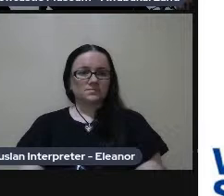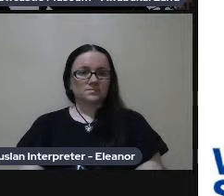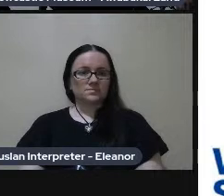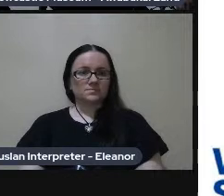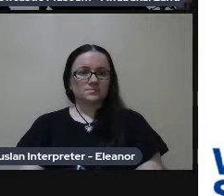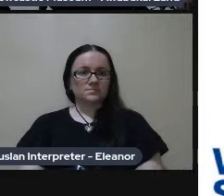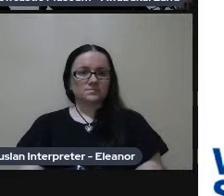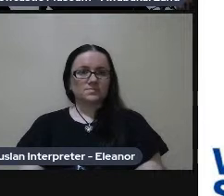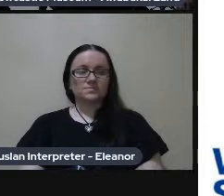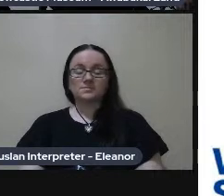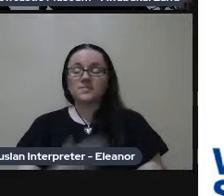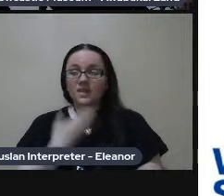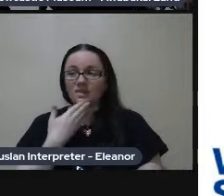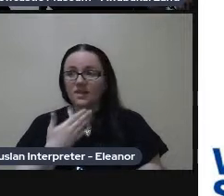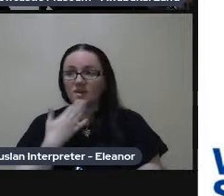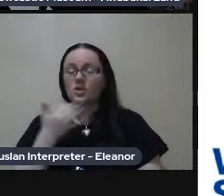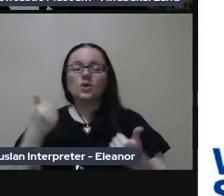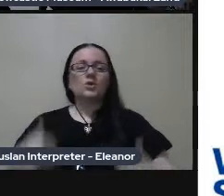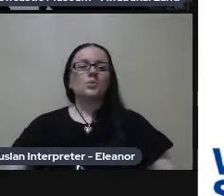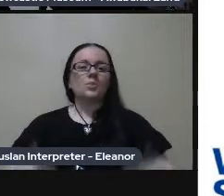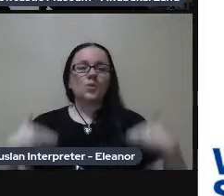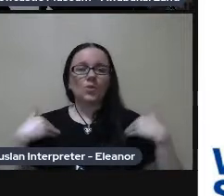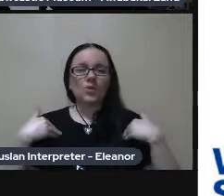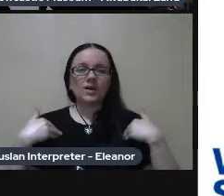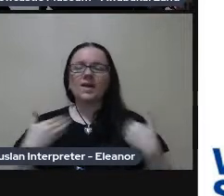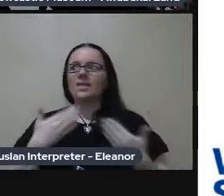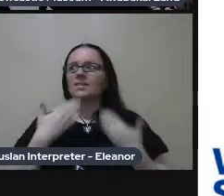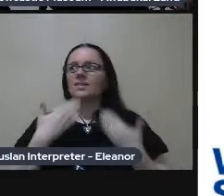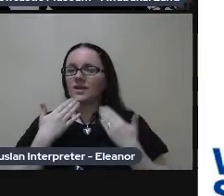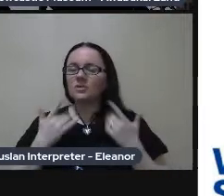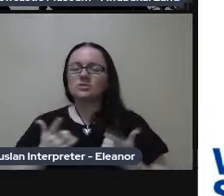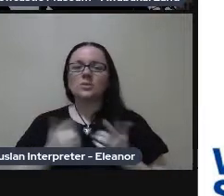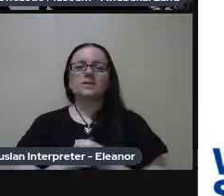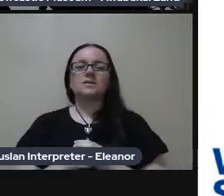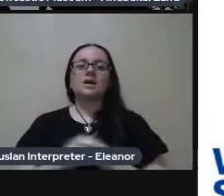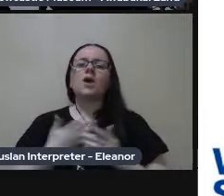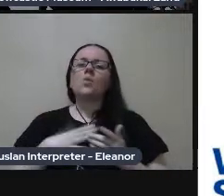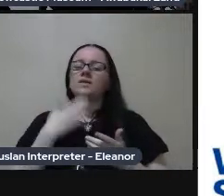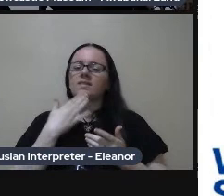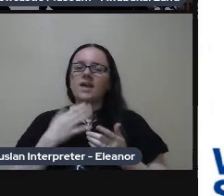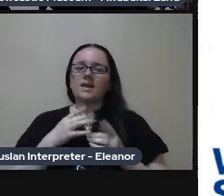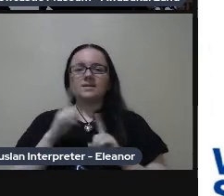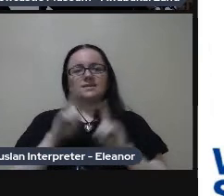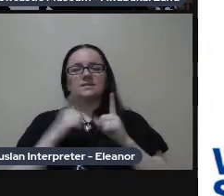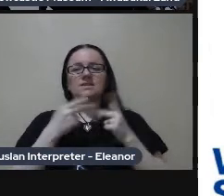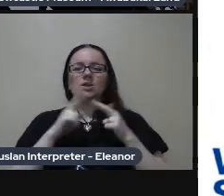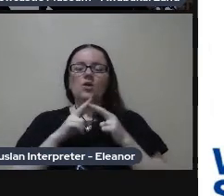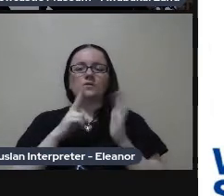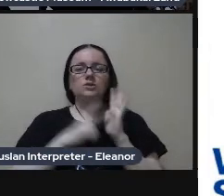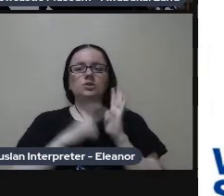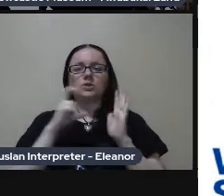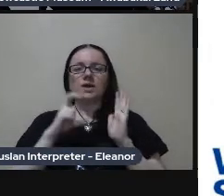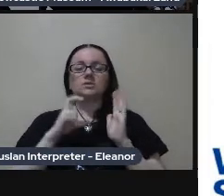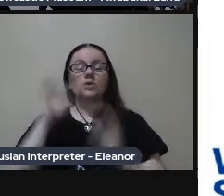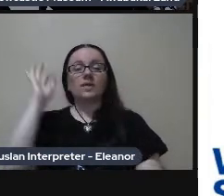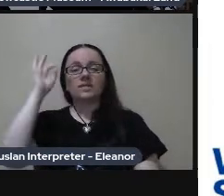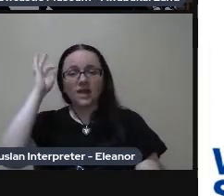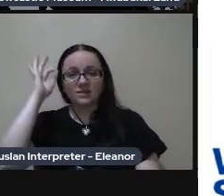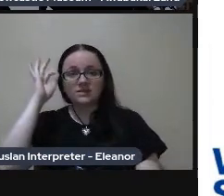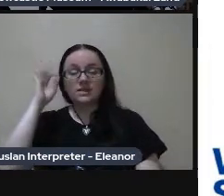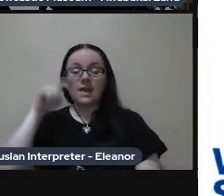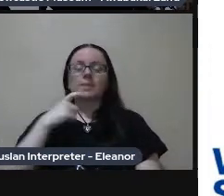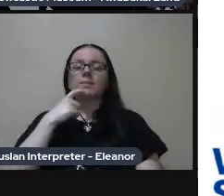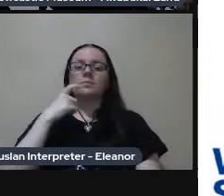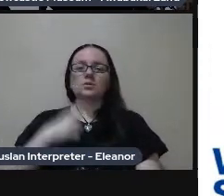Slides are up. Thank you. Good morning, everyone. Thank you so much. I'd like to thank the City of Newcastle, our councillors, and also the Museum of Newcastle